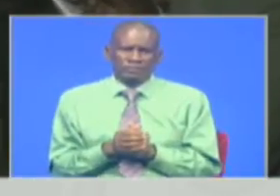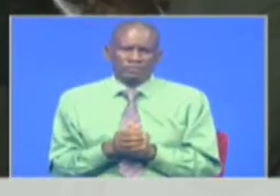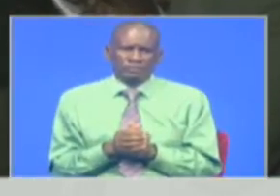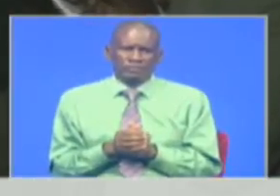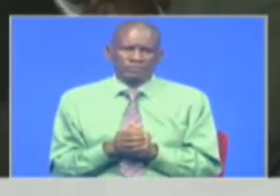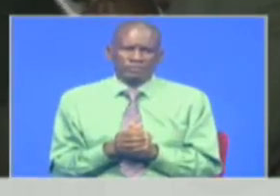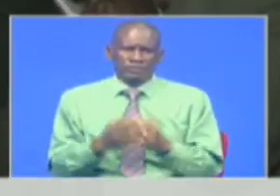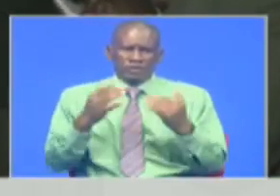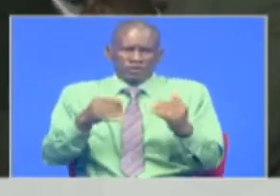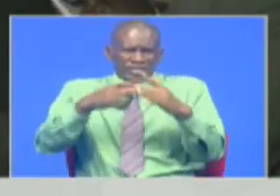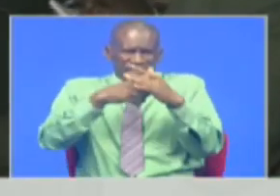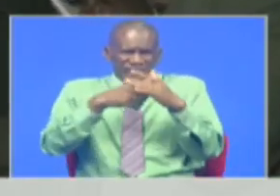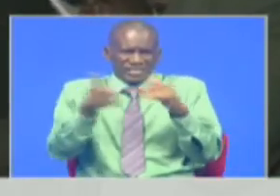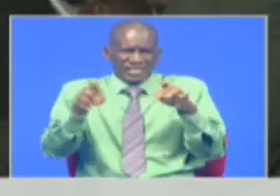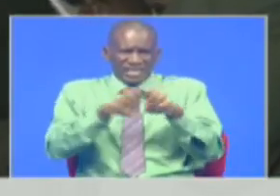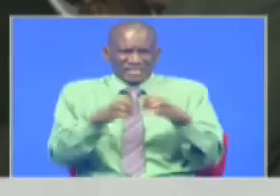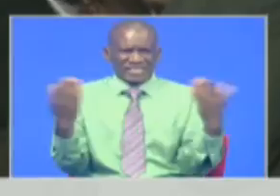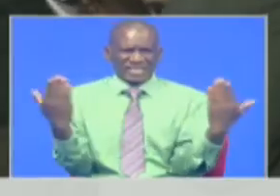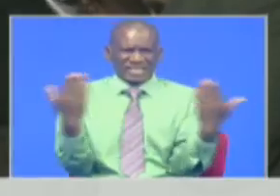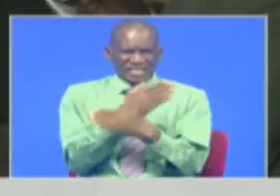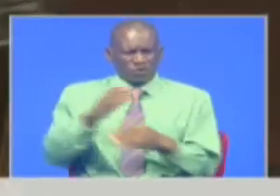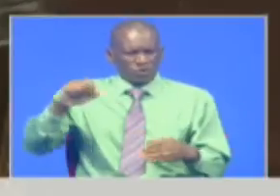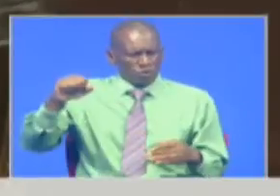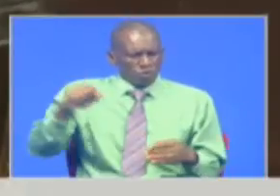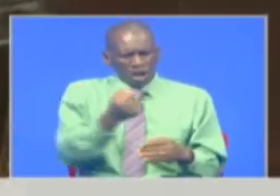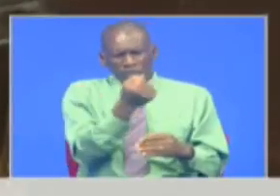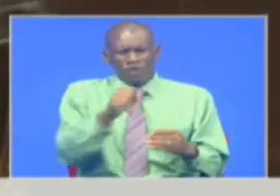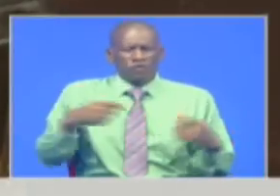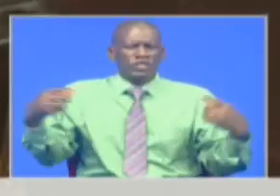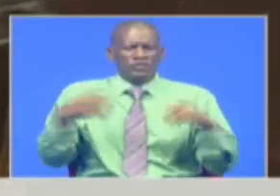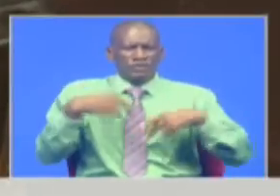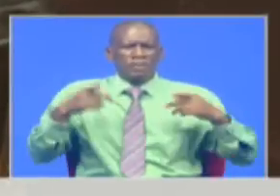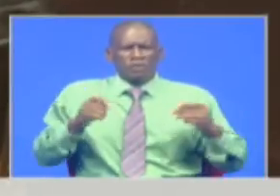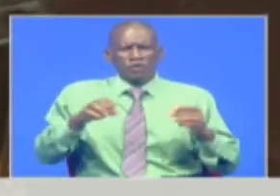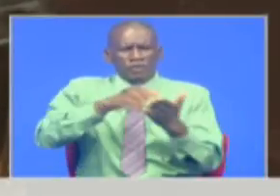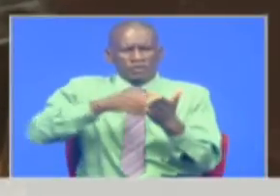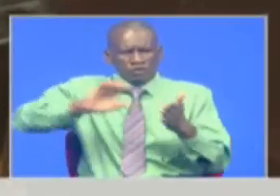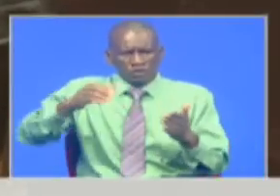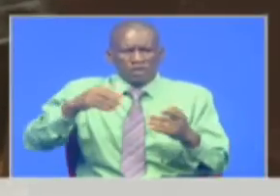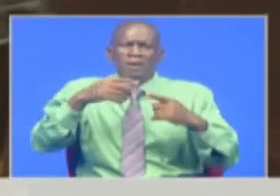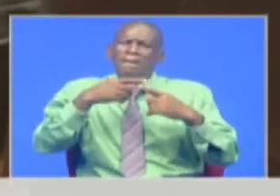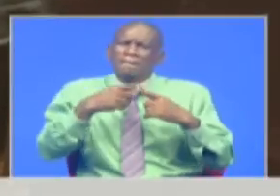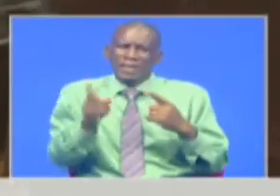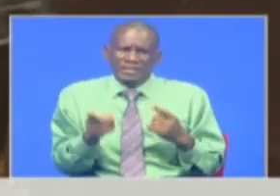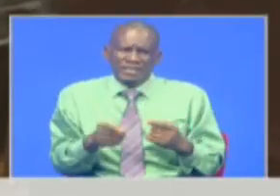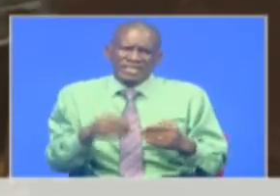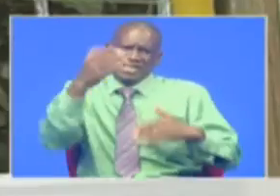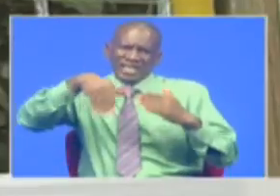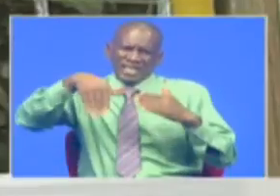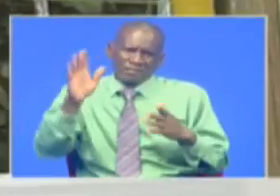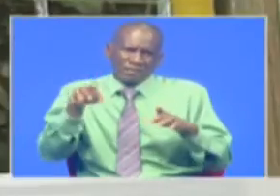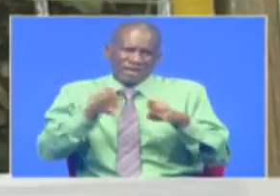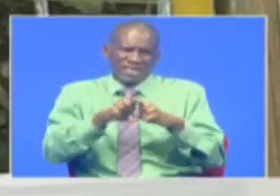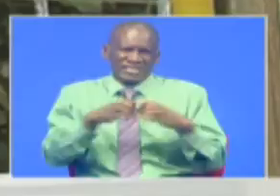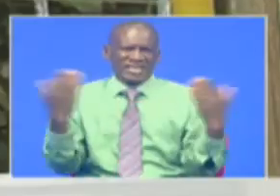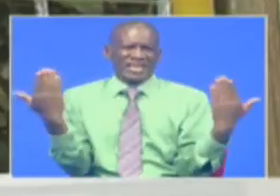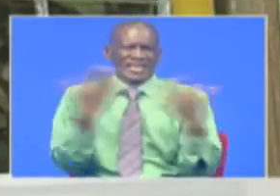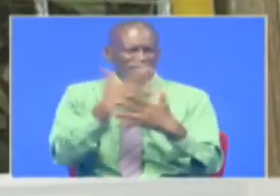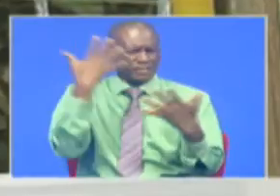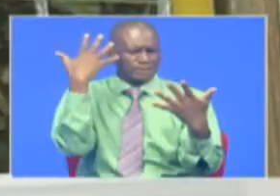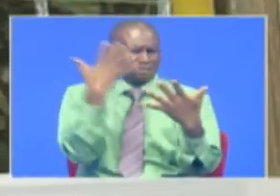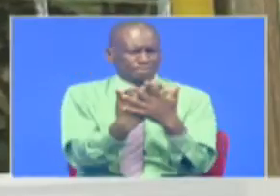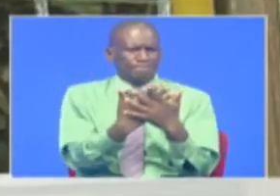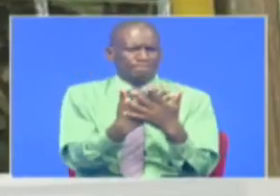It started off as a night out for several residents of Machakos County, but instead ended up as a night in behind